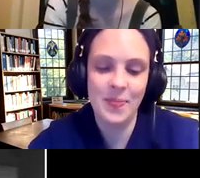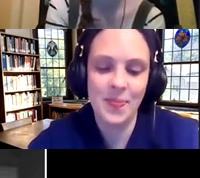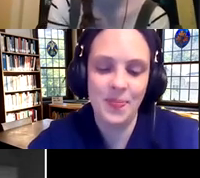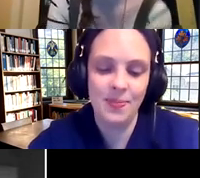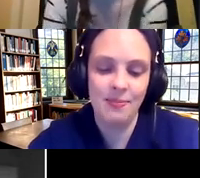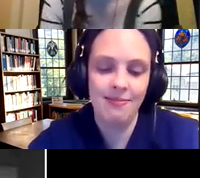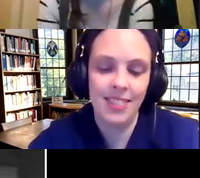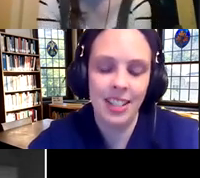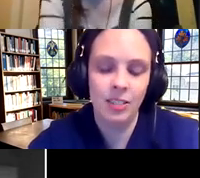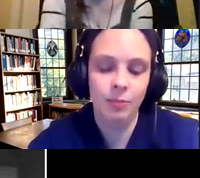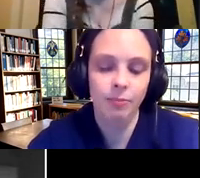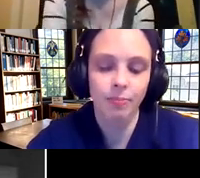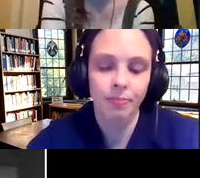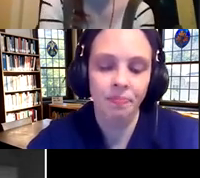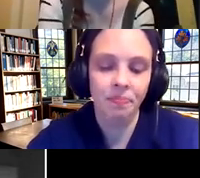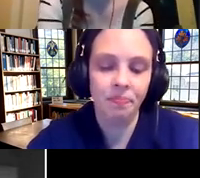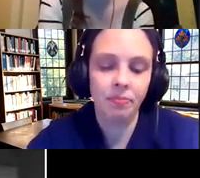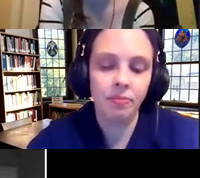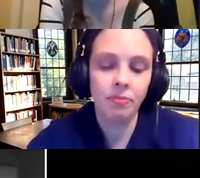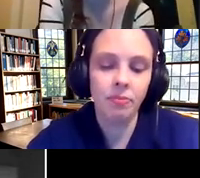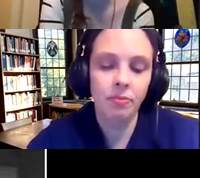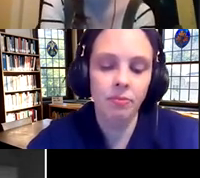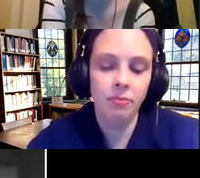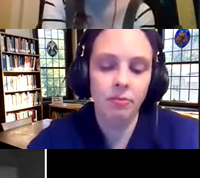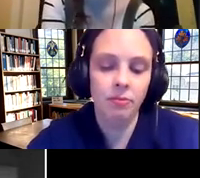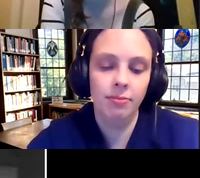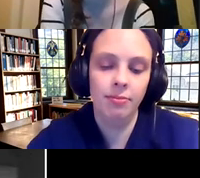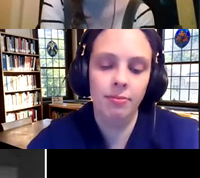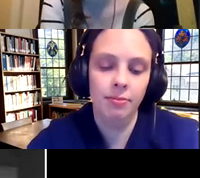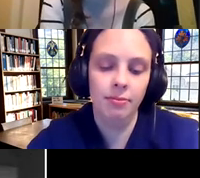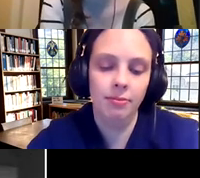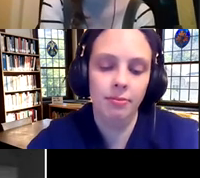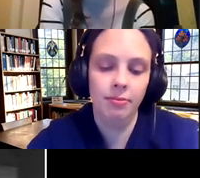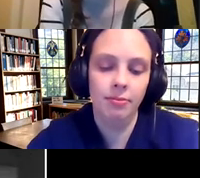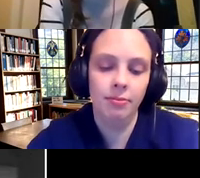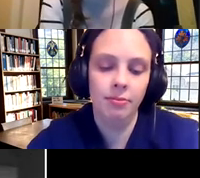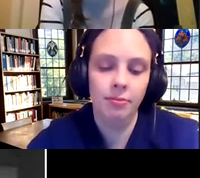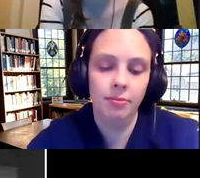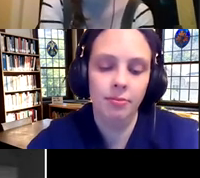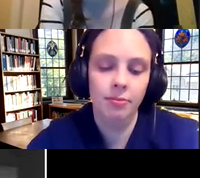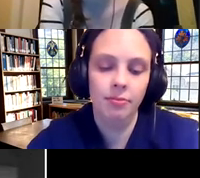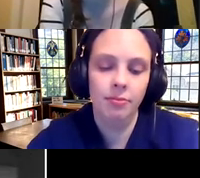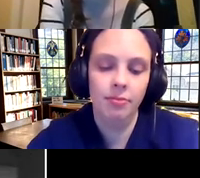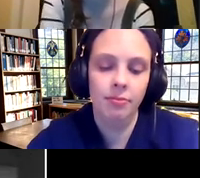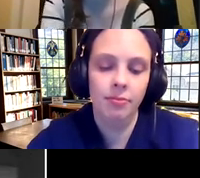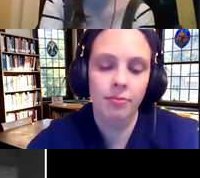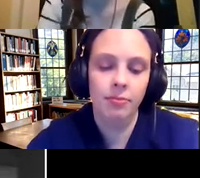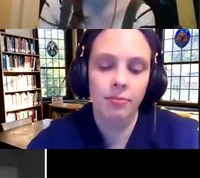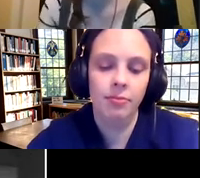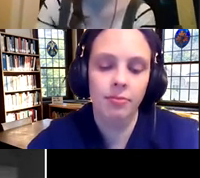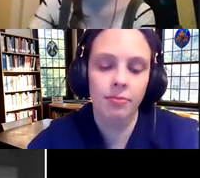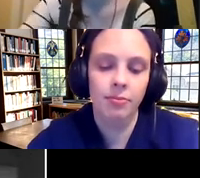Writer's Forum is still with us, still very active, and about to bring in their writer of the,